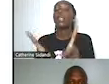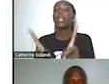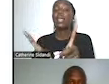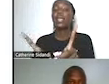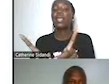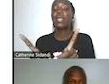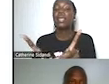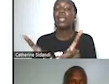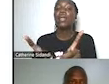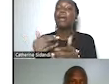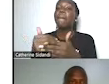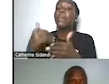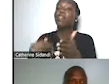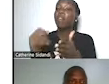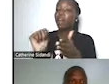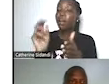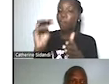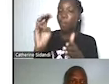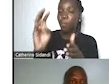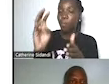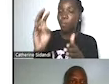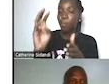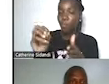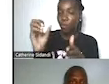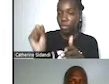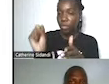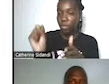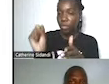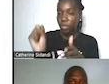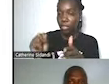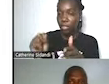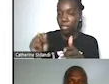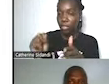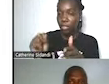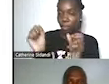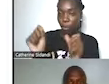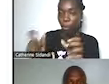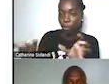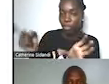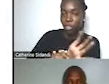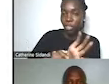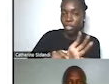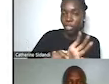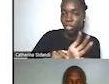Before Amos can join us, allow me to kindly